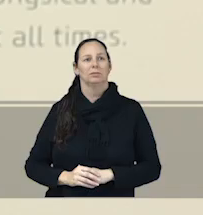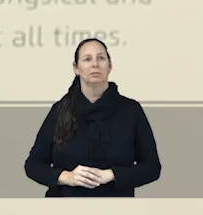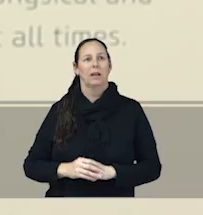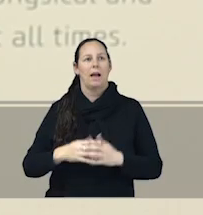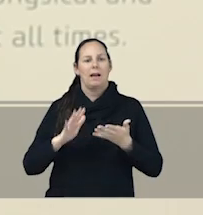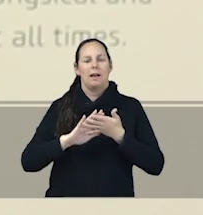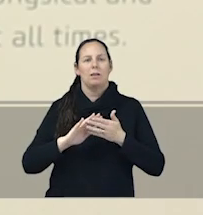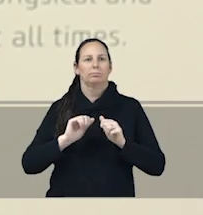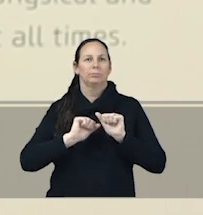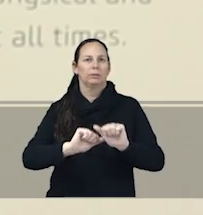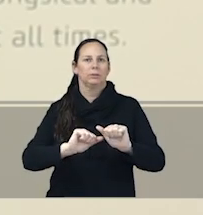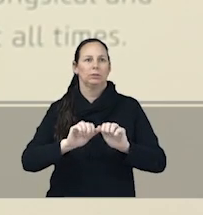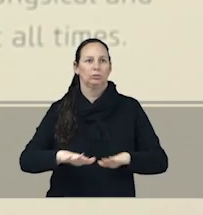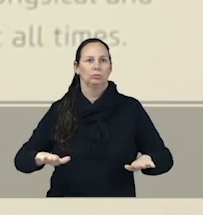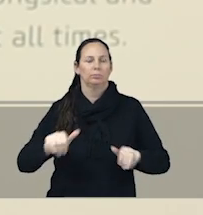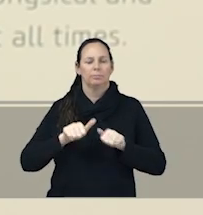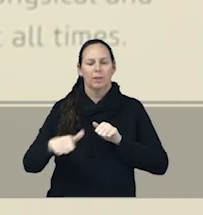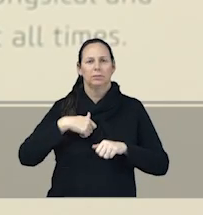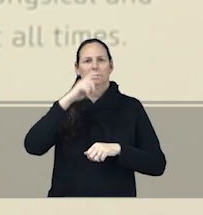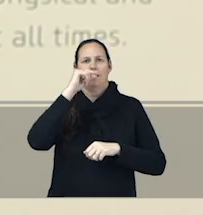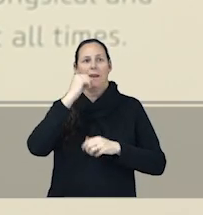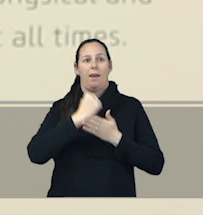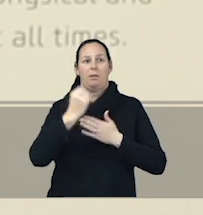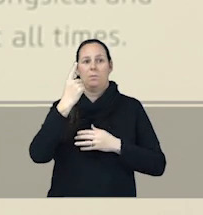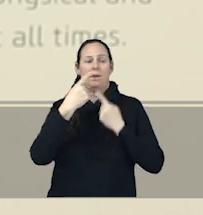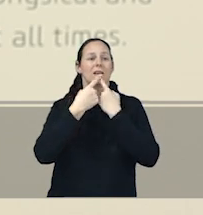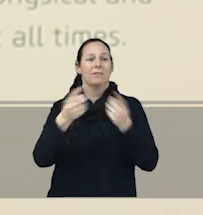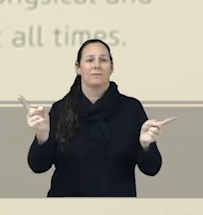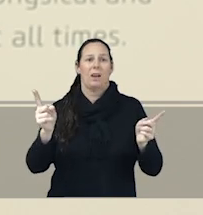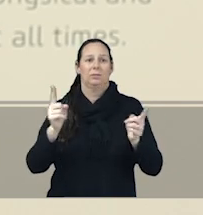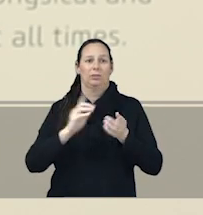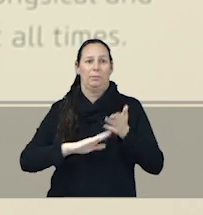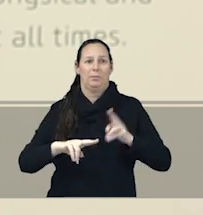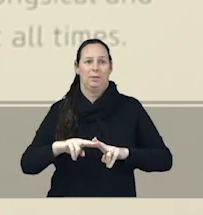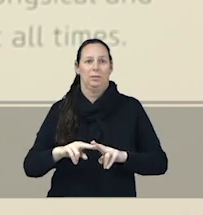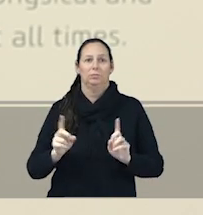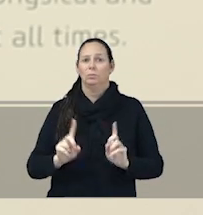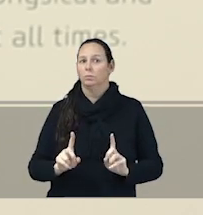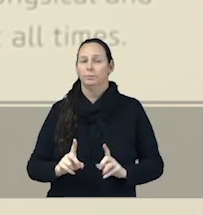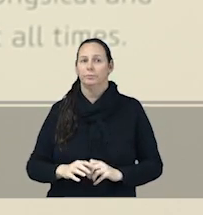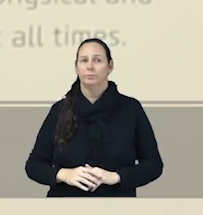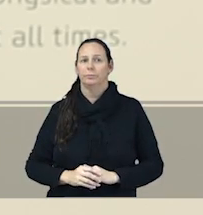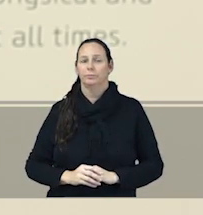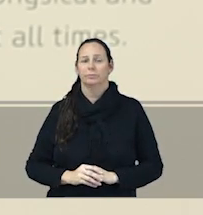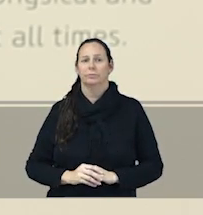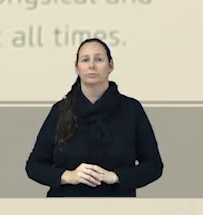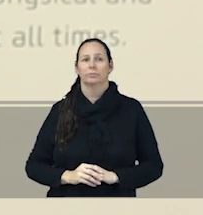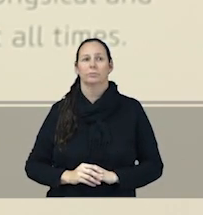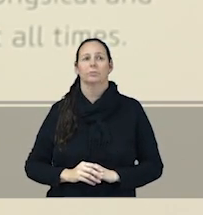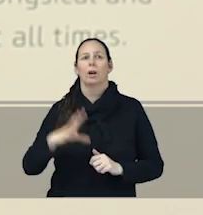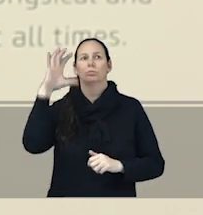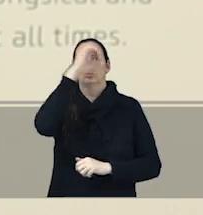So in order to protect children as best we can my number one strategy or my number one piece of advice to parents would be